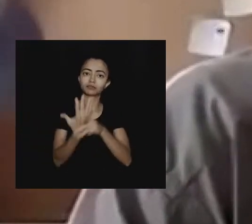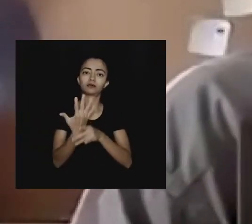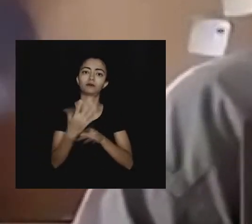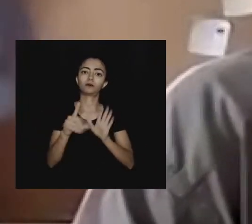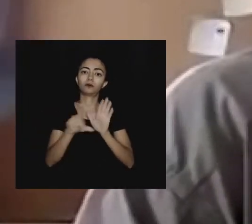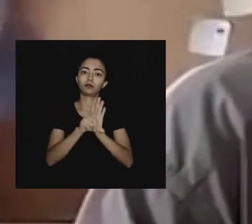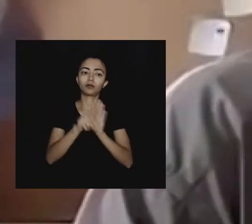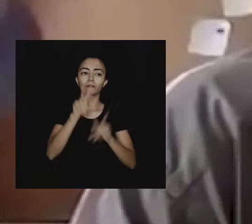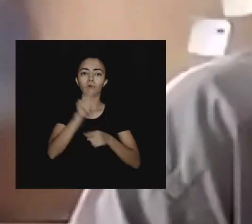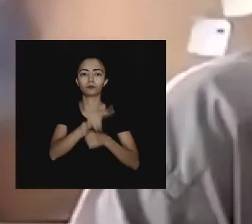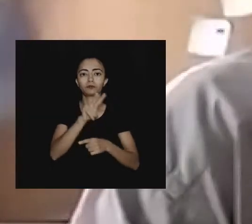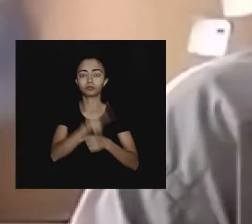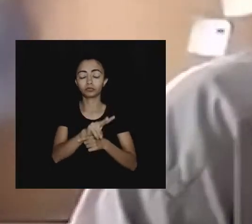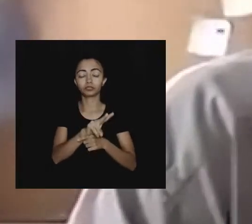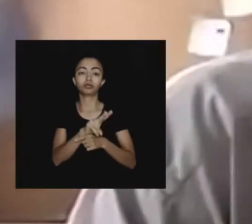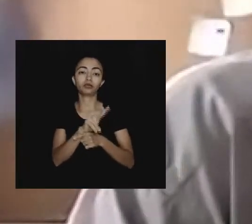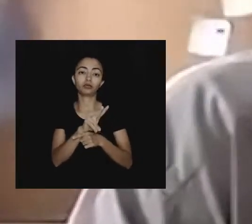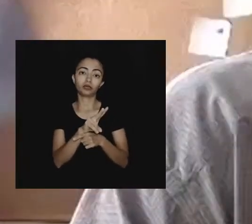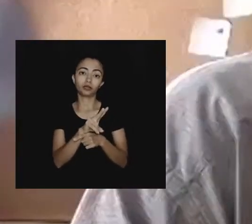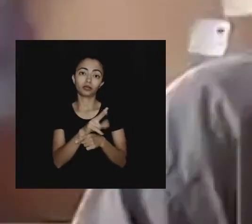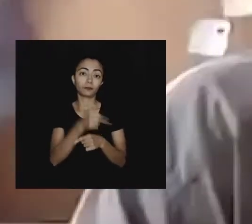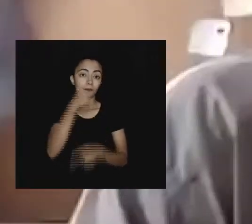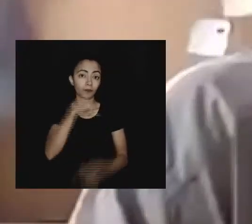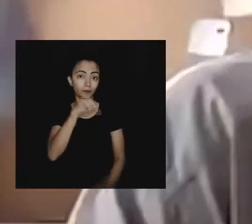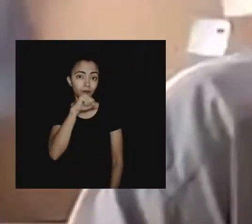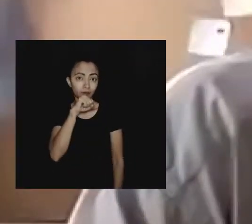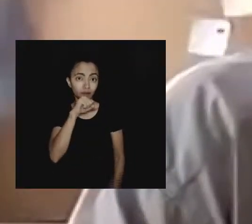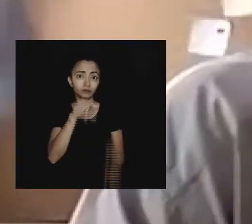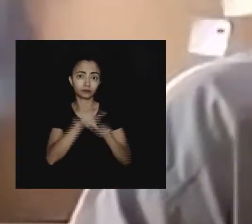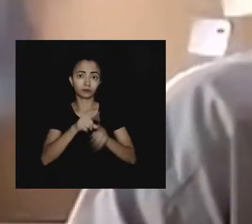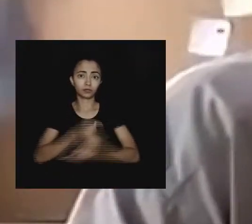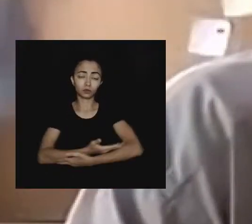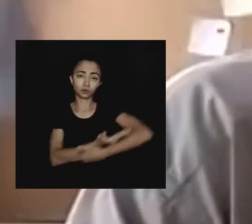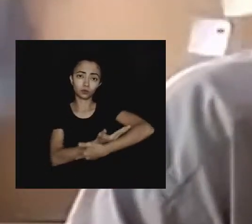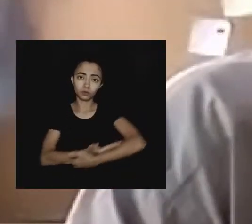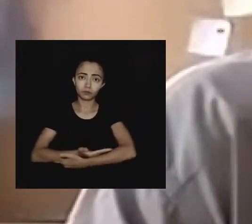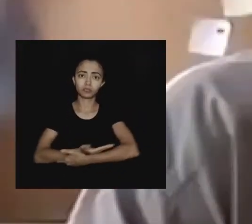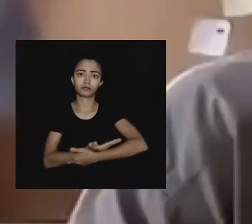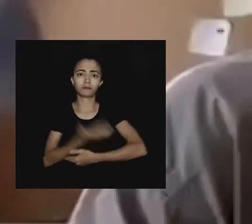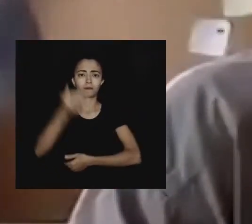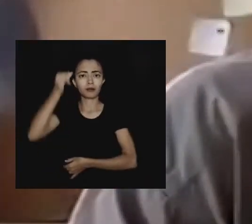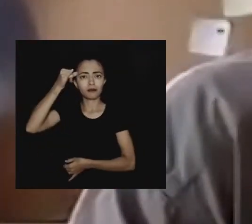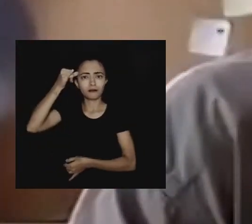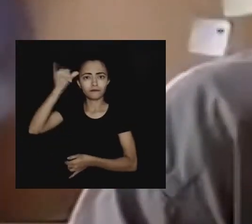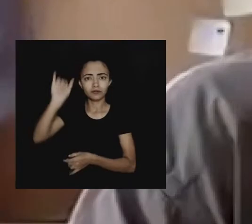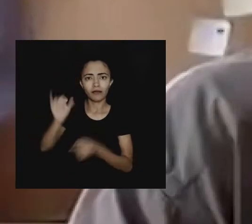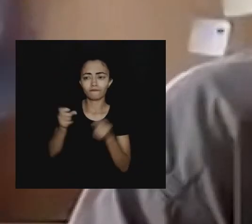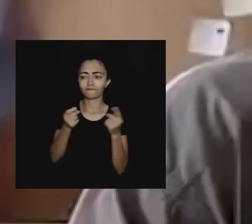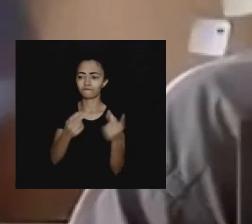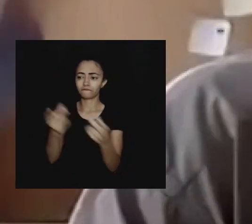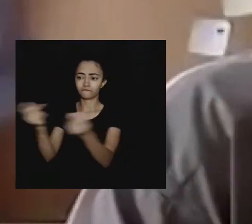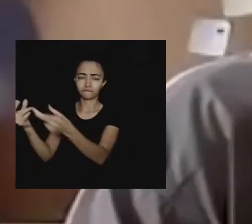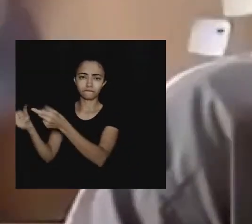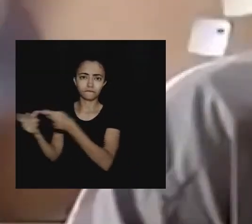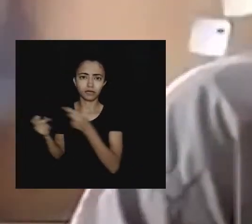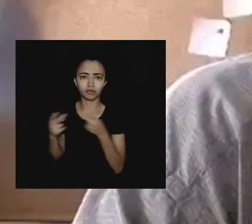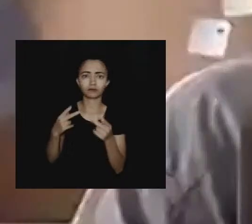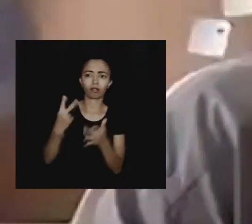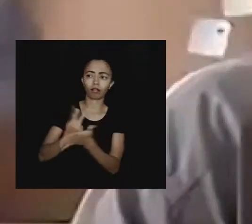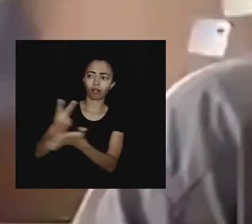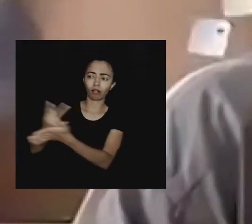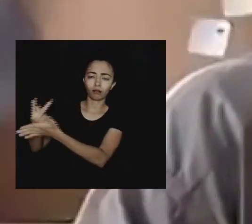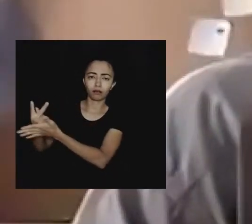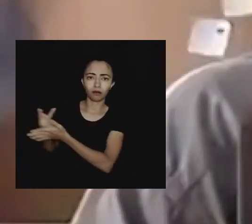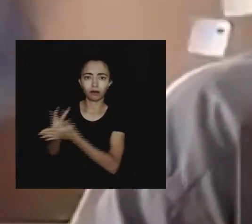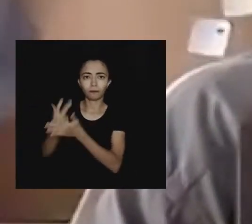specific legislation to protect mothers and their babies against the abusive commercialization of products that